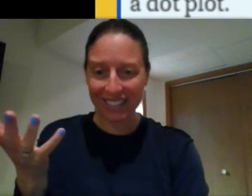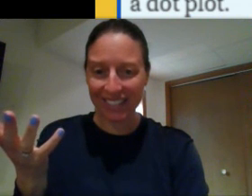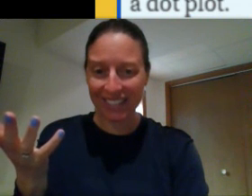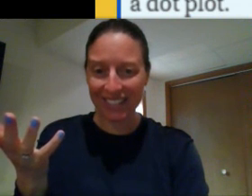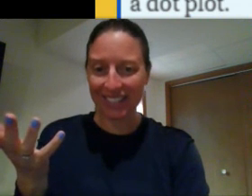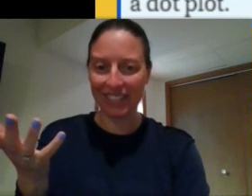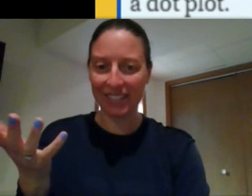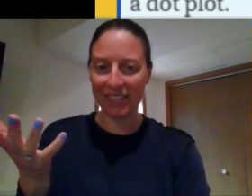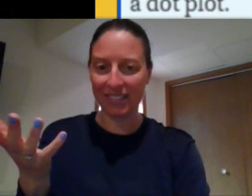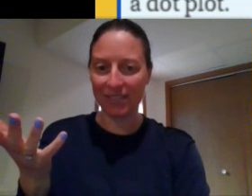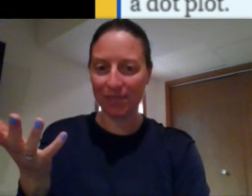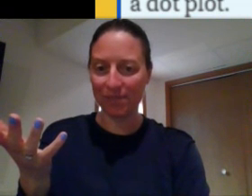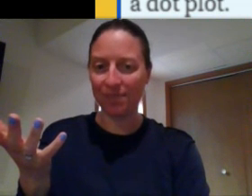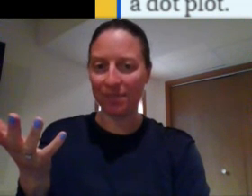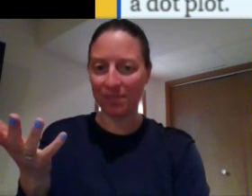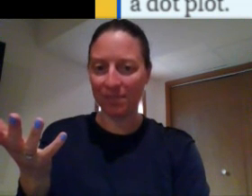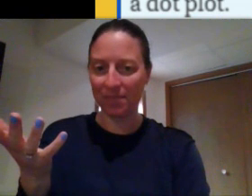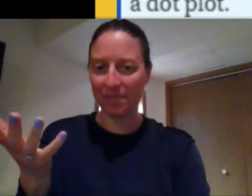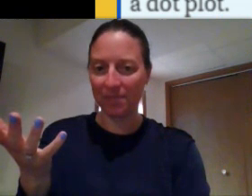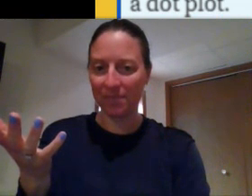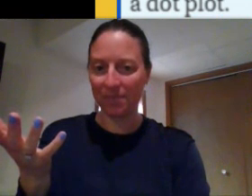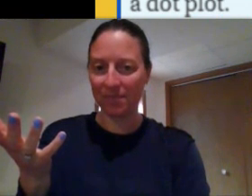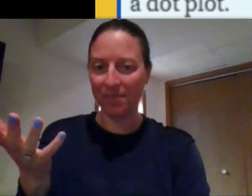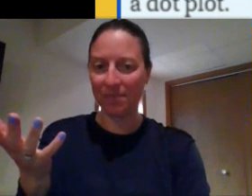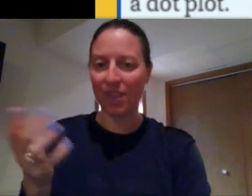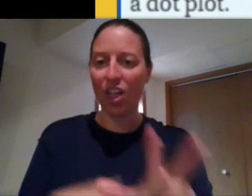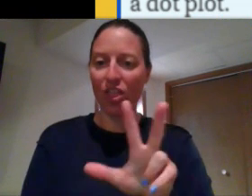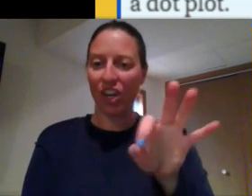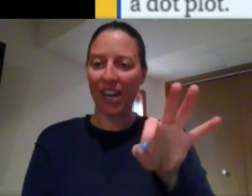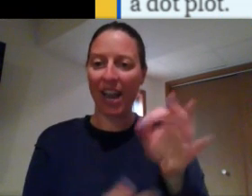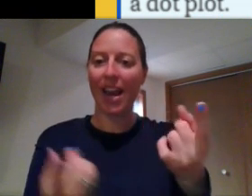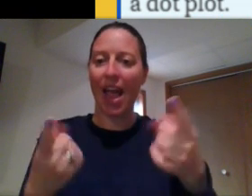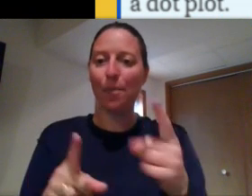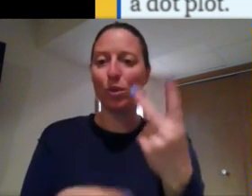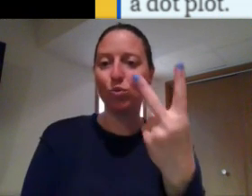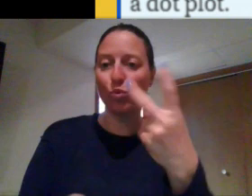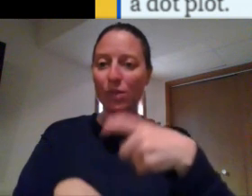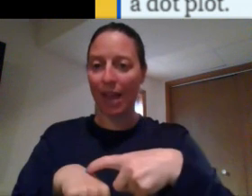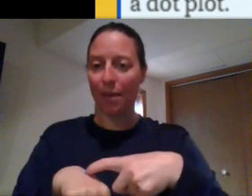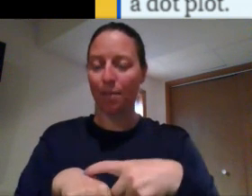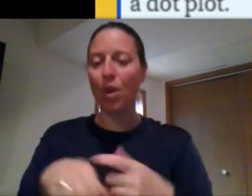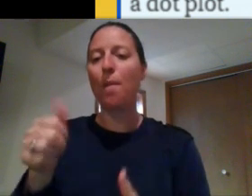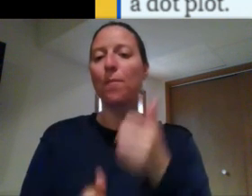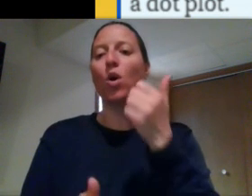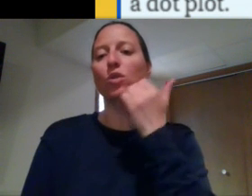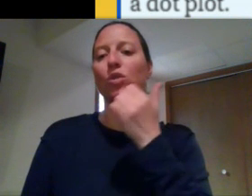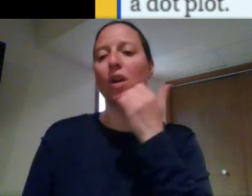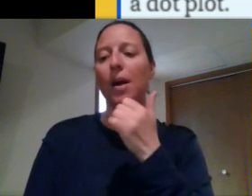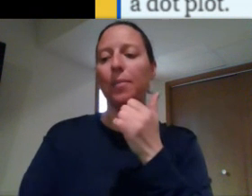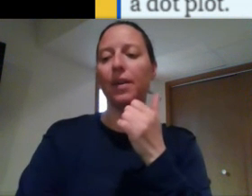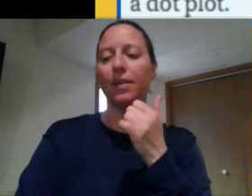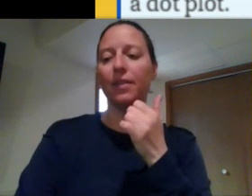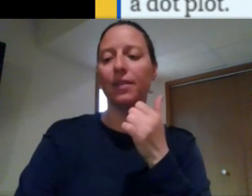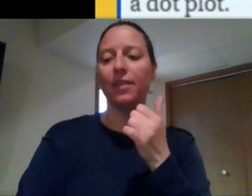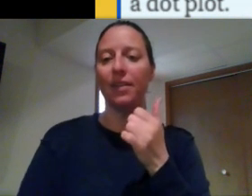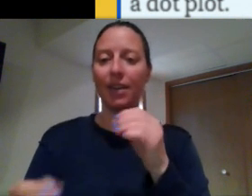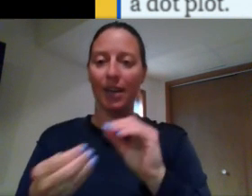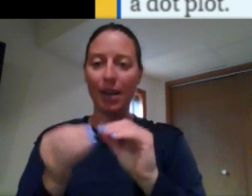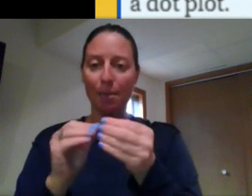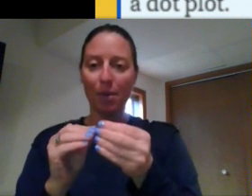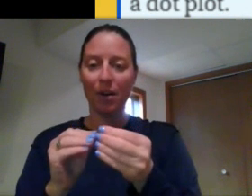appears twice, so it's the most common number of points scored. And today's homework, page